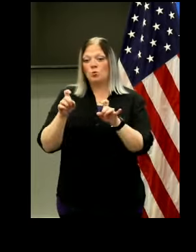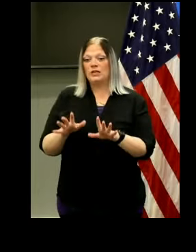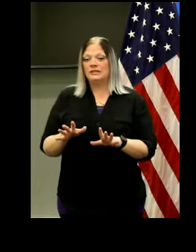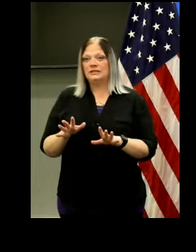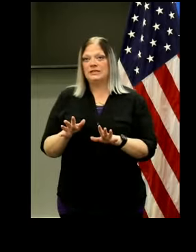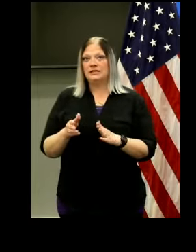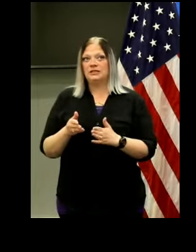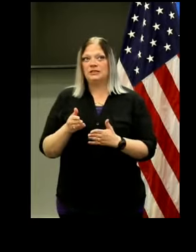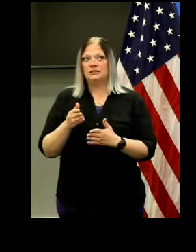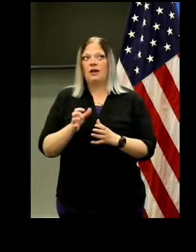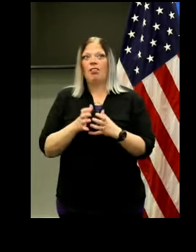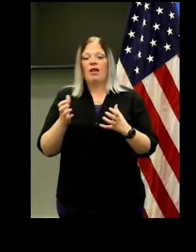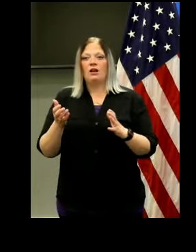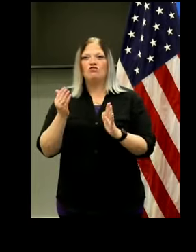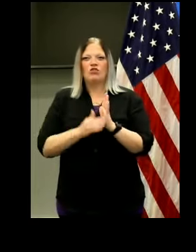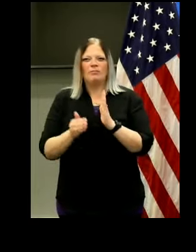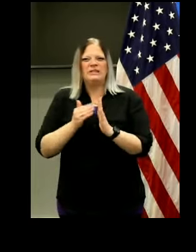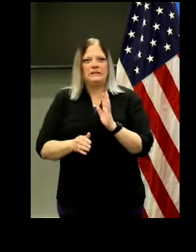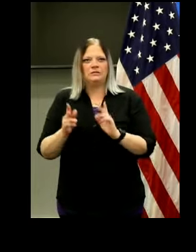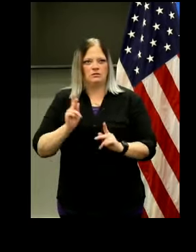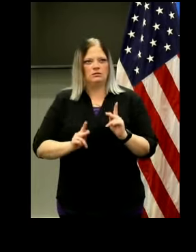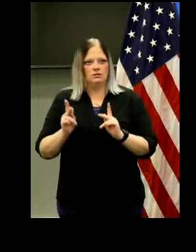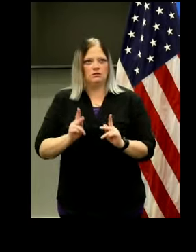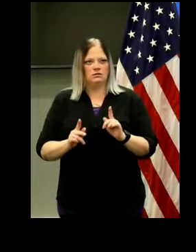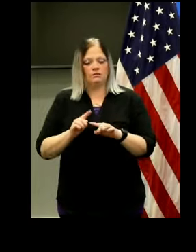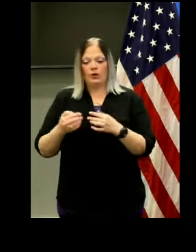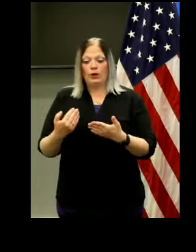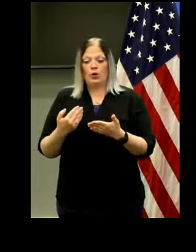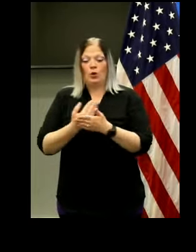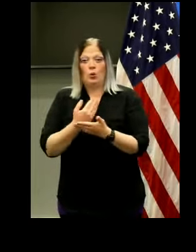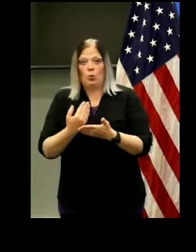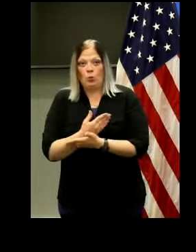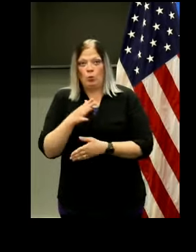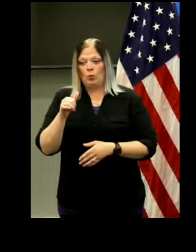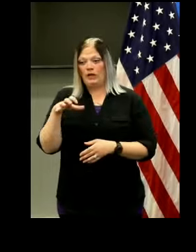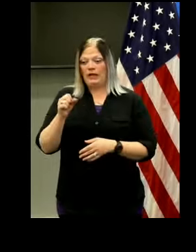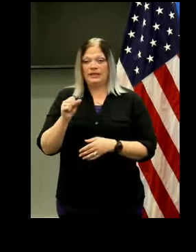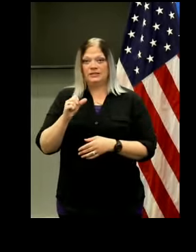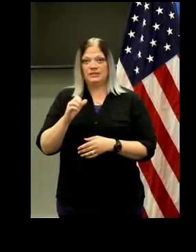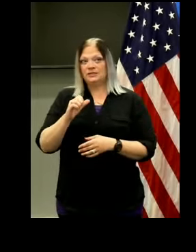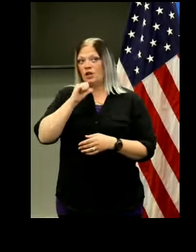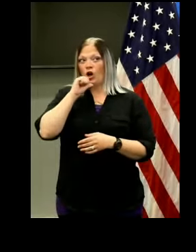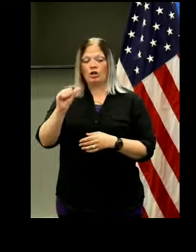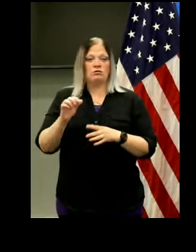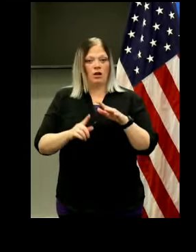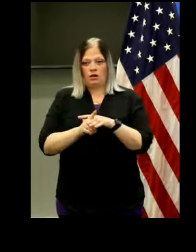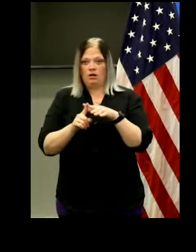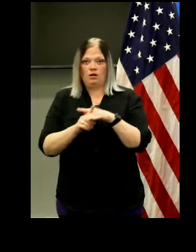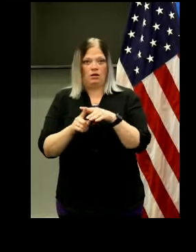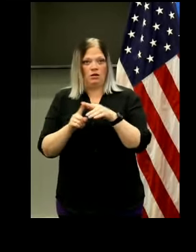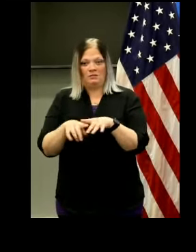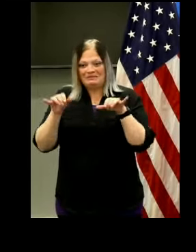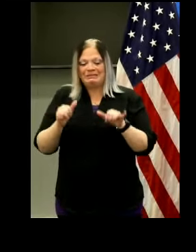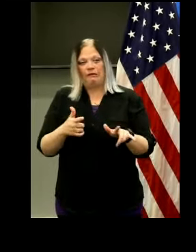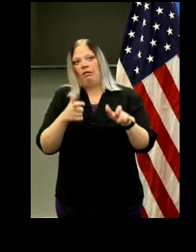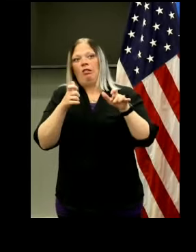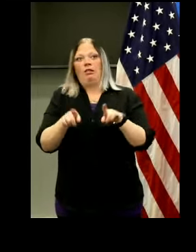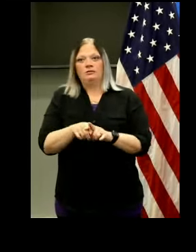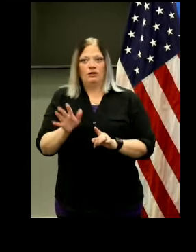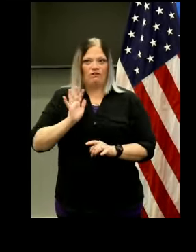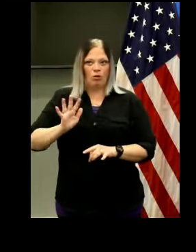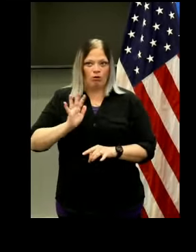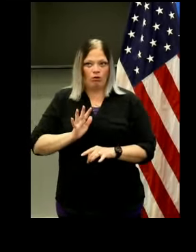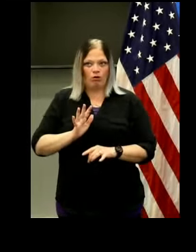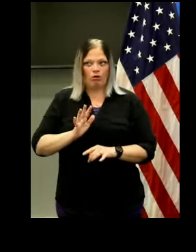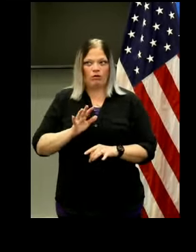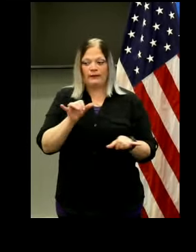a lot of repeat individuals. But new cases are not coming in at the same amount as they were beforehand, not only with regards to